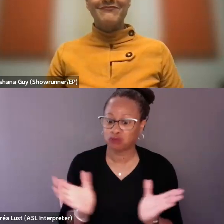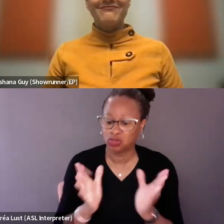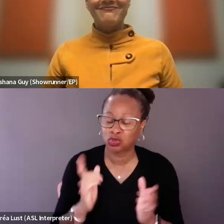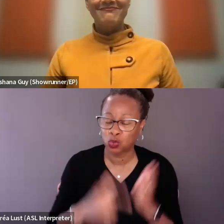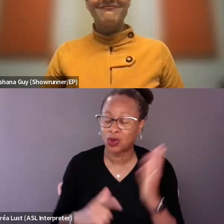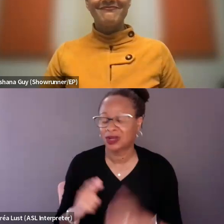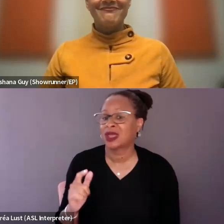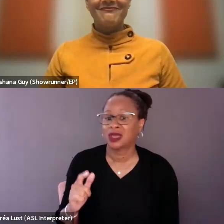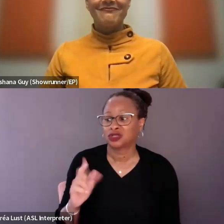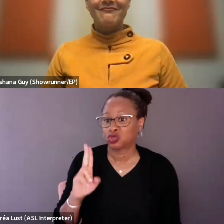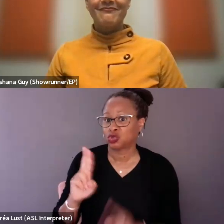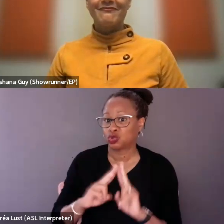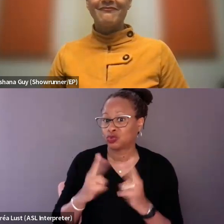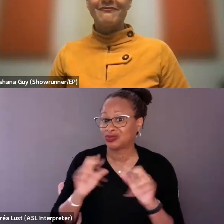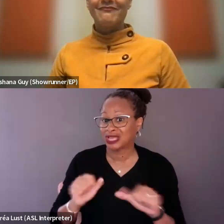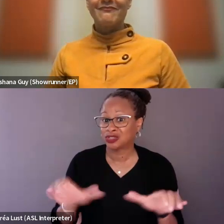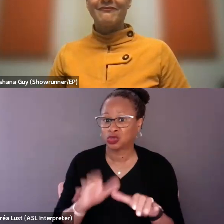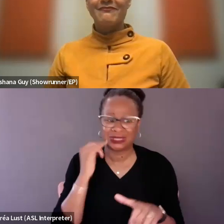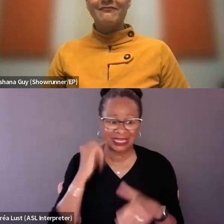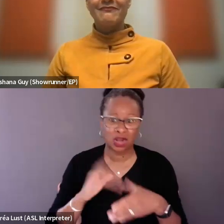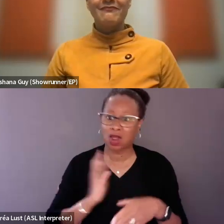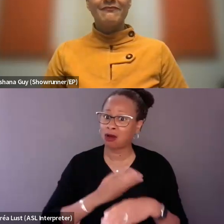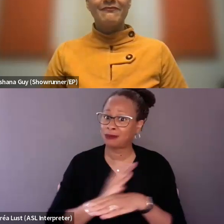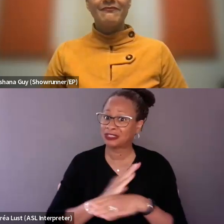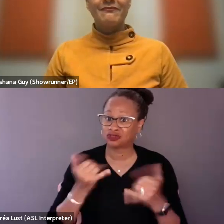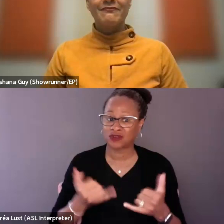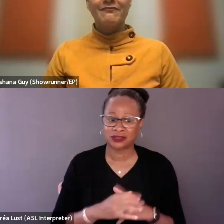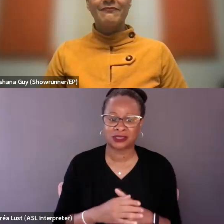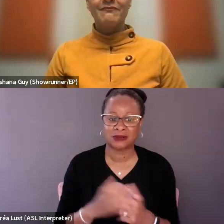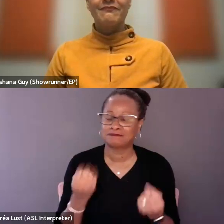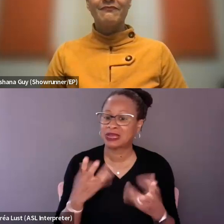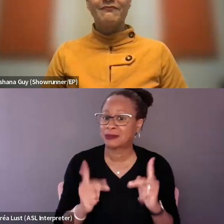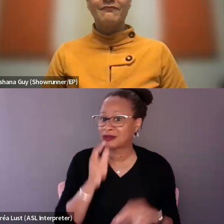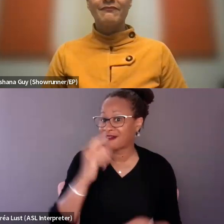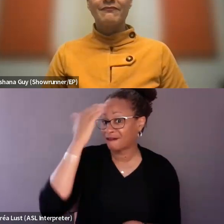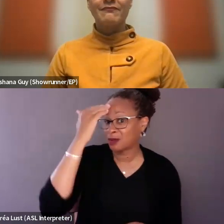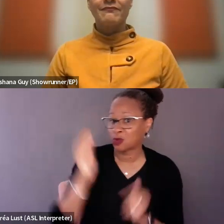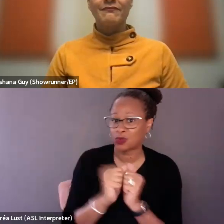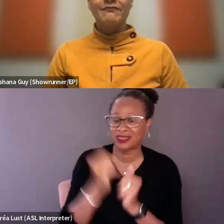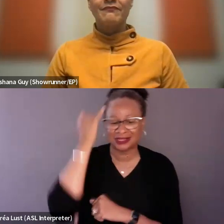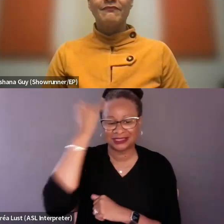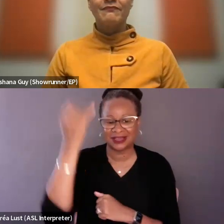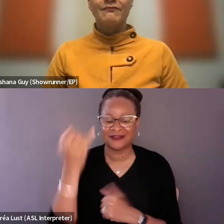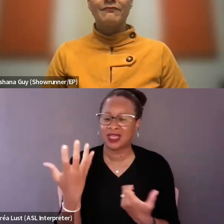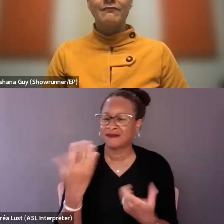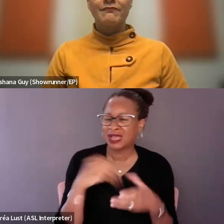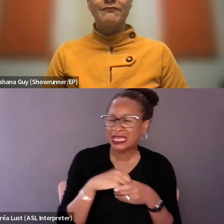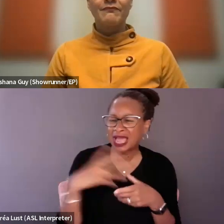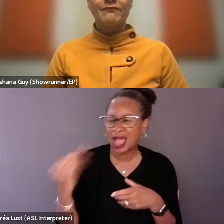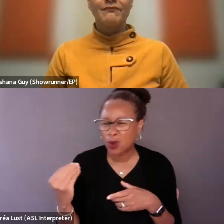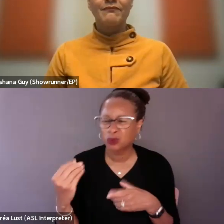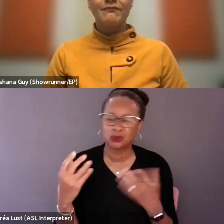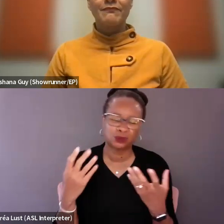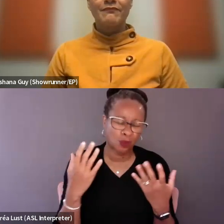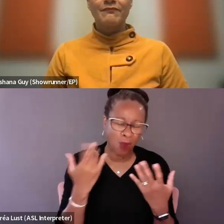right now. You know, I think a lot of people weren't maybe familiar with the ideas of the ins and outs and why and how